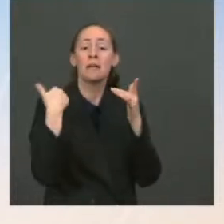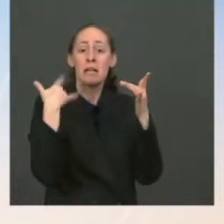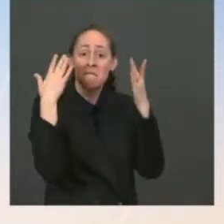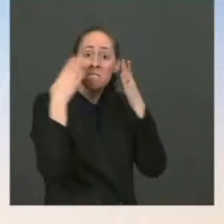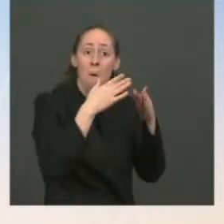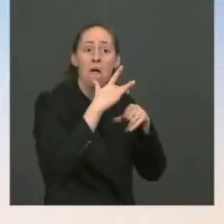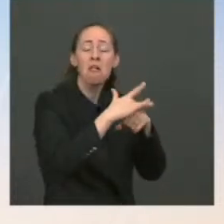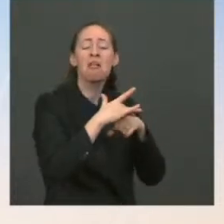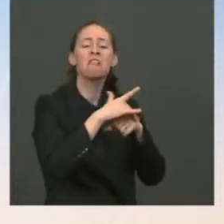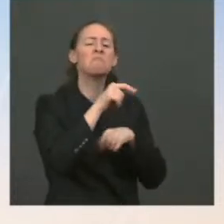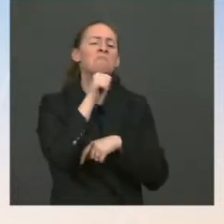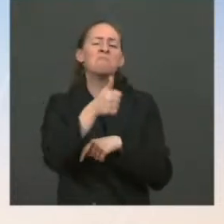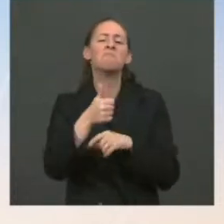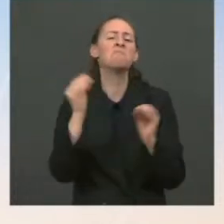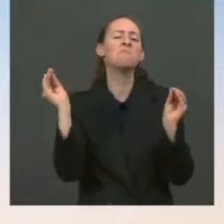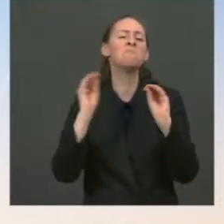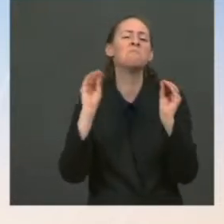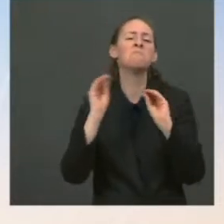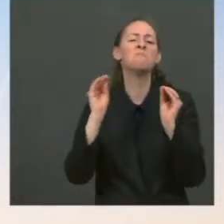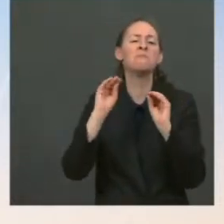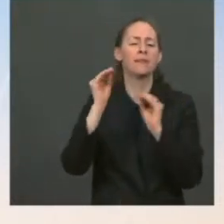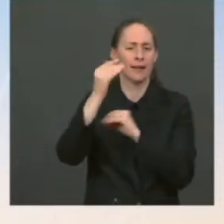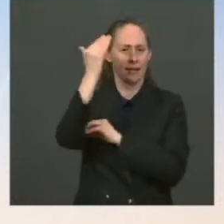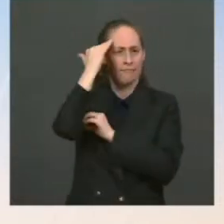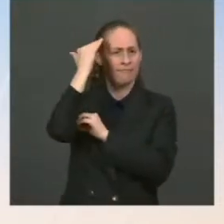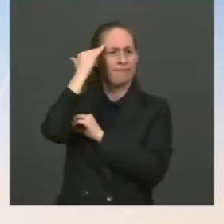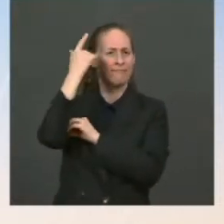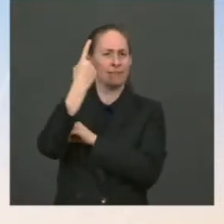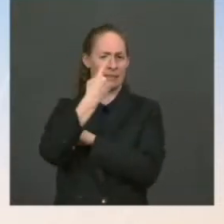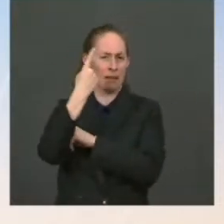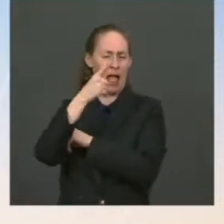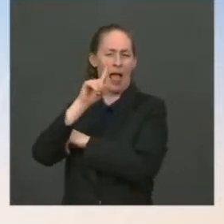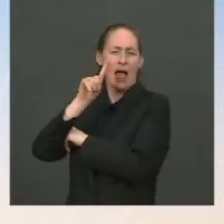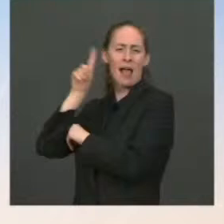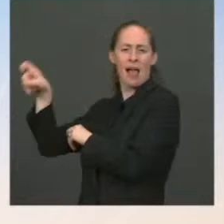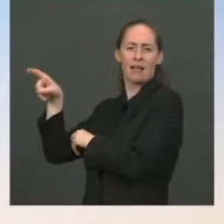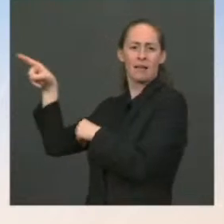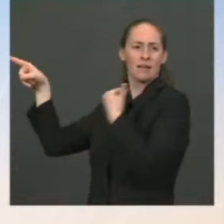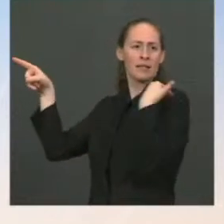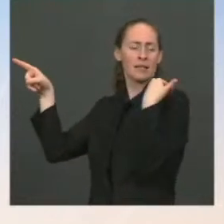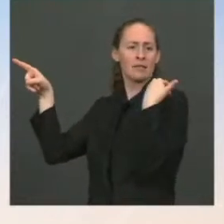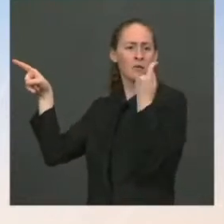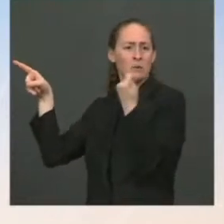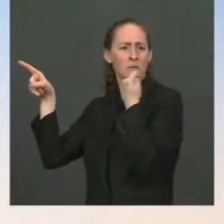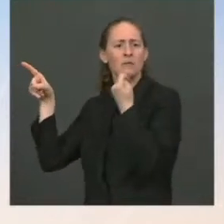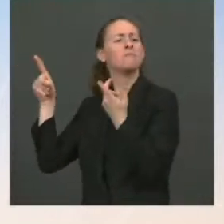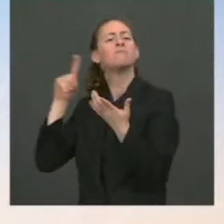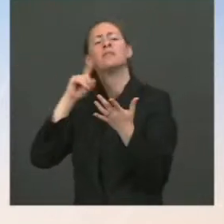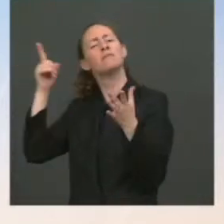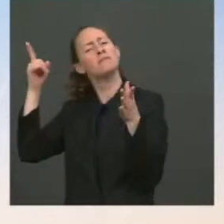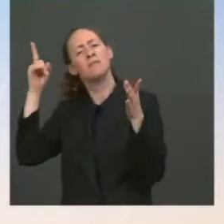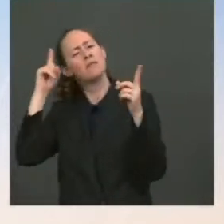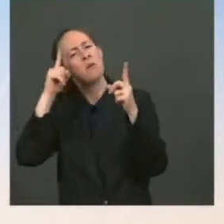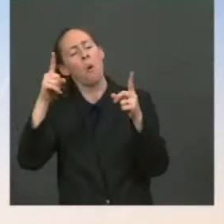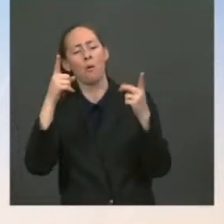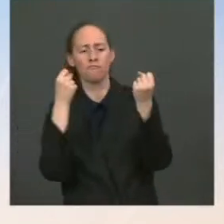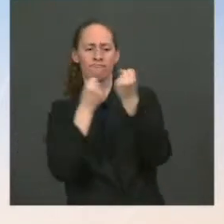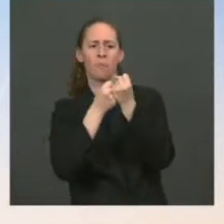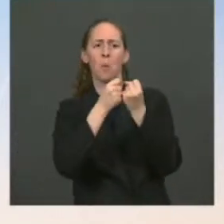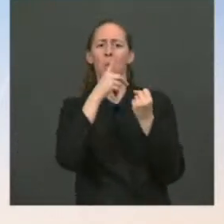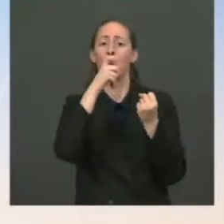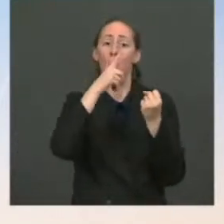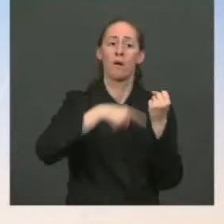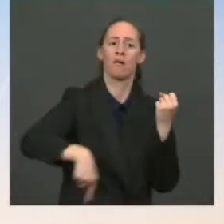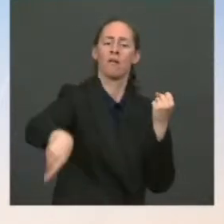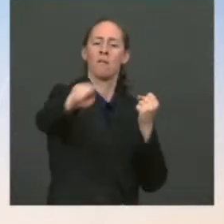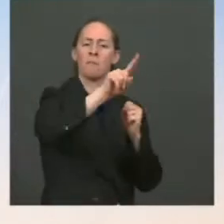this last Tuesday, and he wants to make sure that we deliver for the American public, and that is what we're going to,